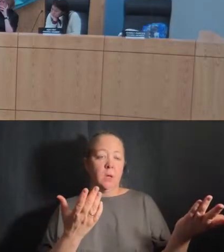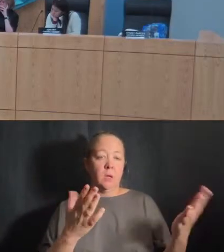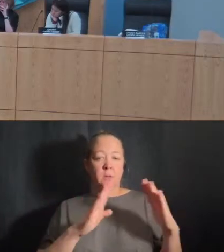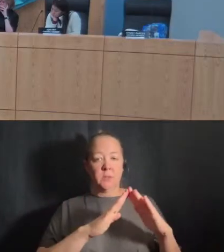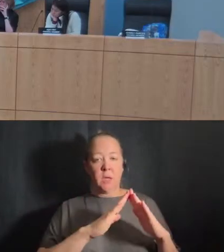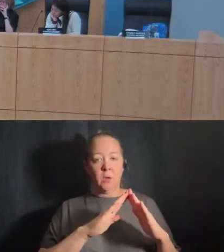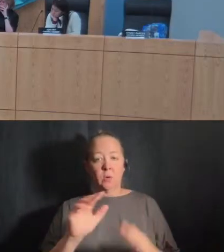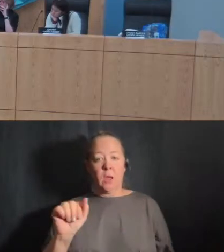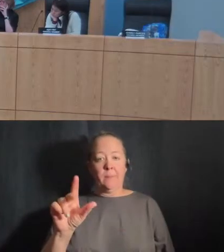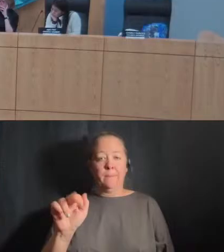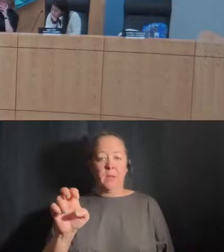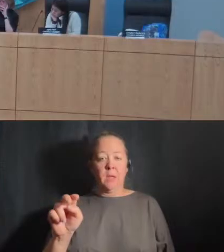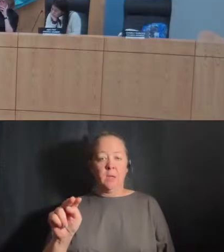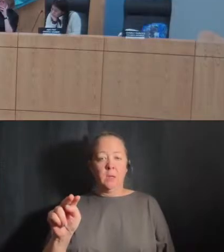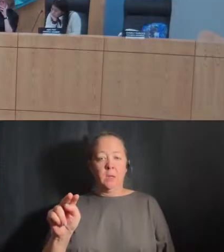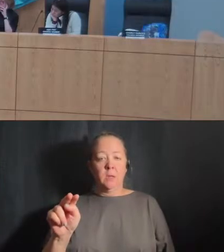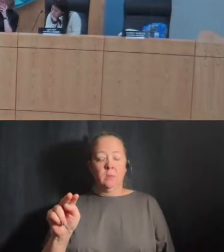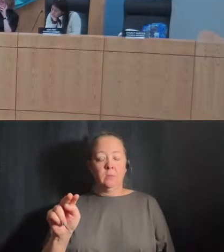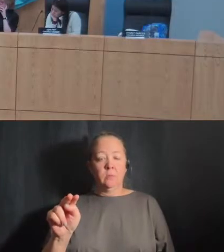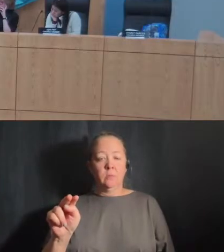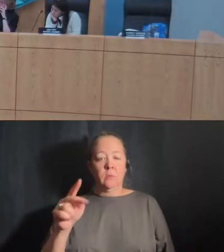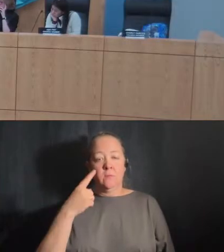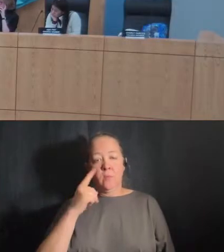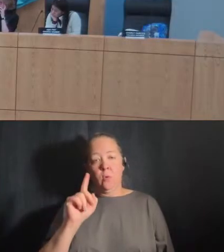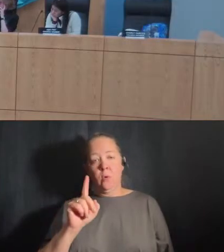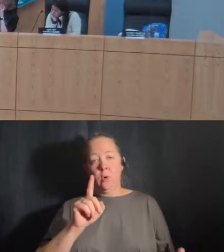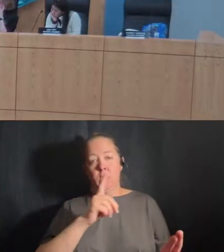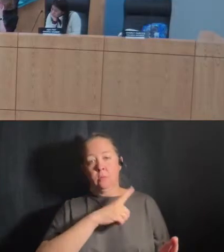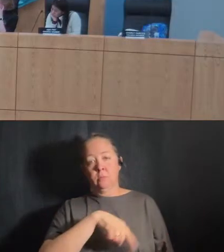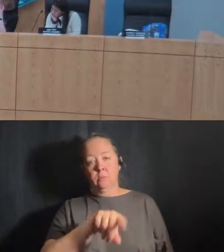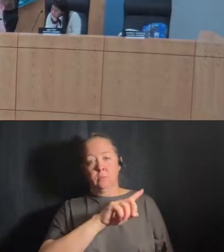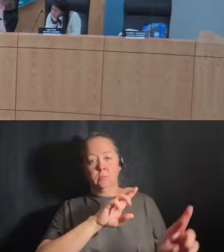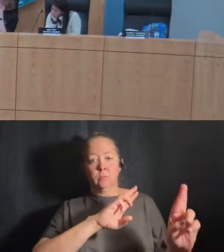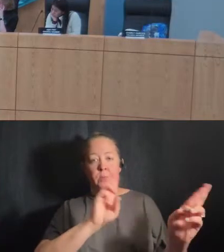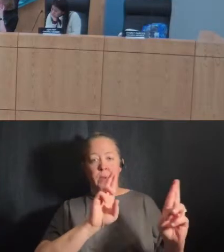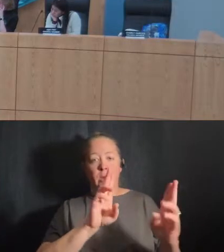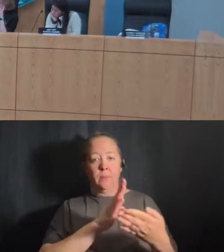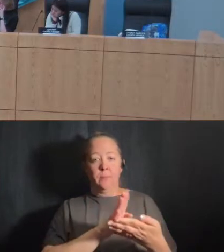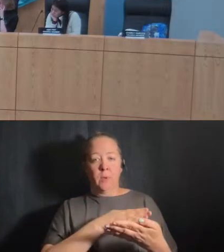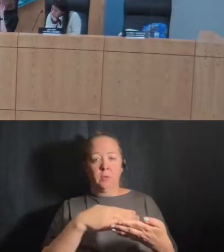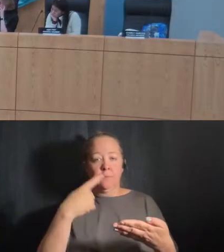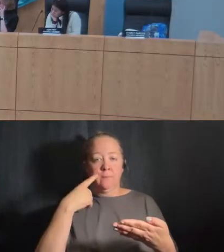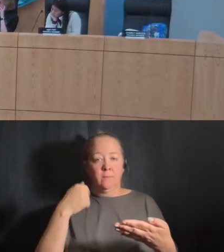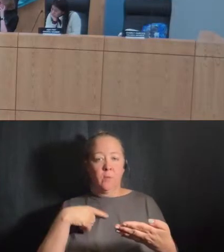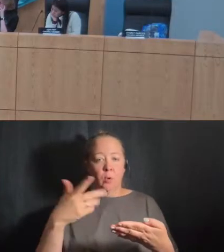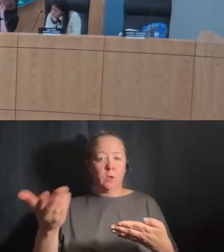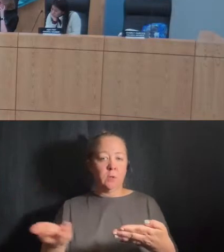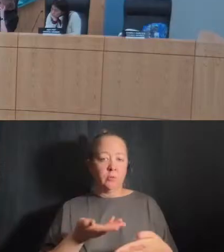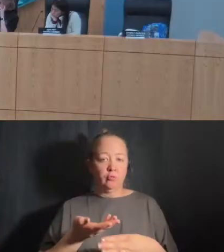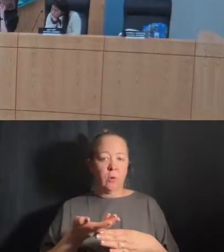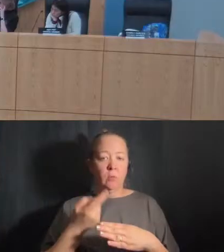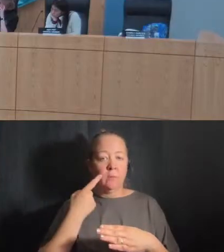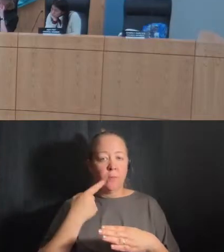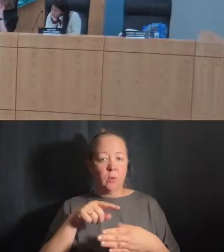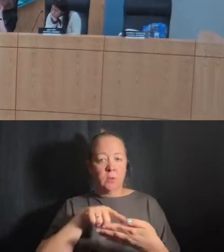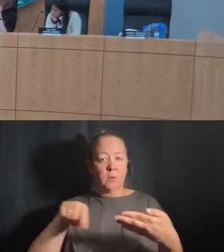preparing the budget for the introduction next week? Yes, next week.